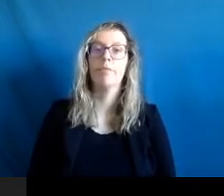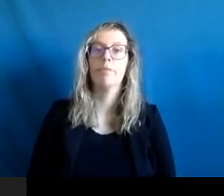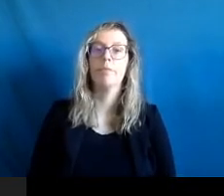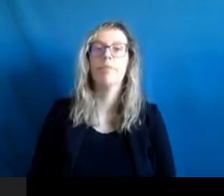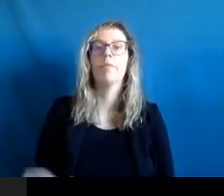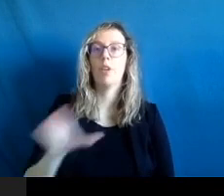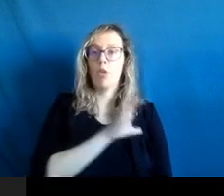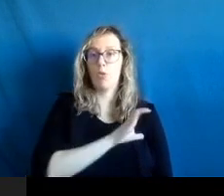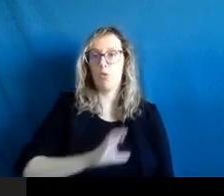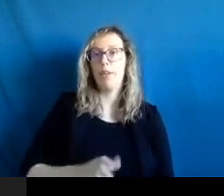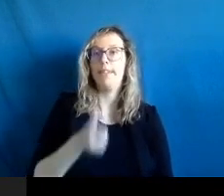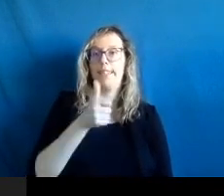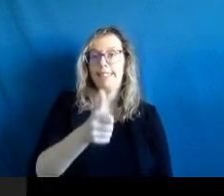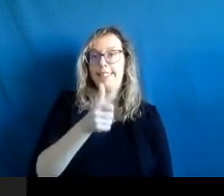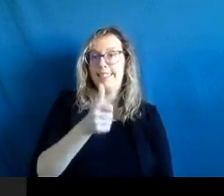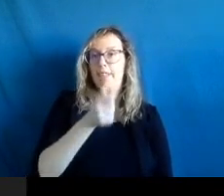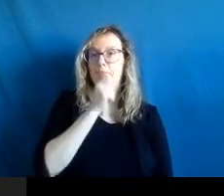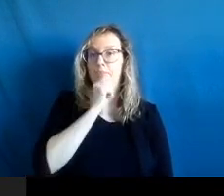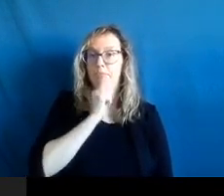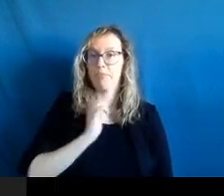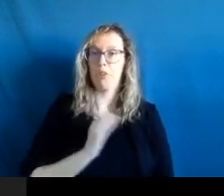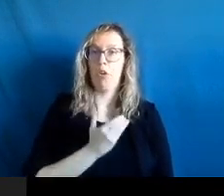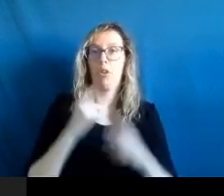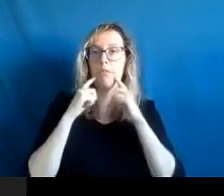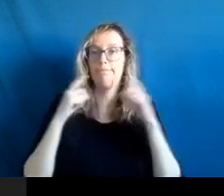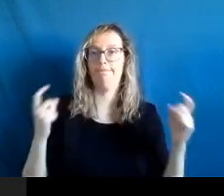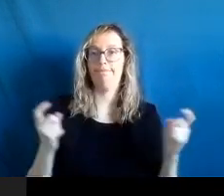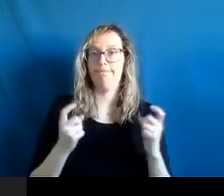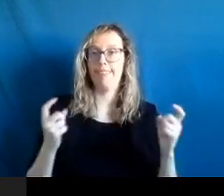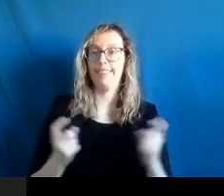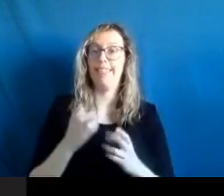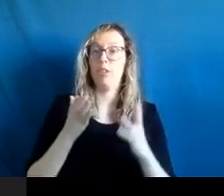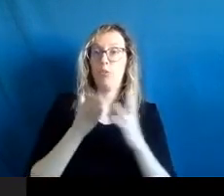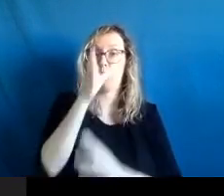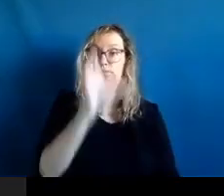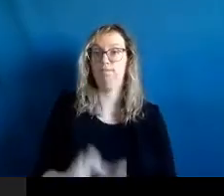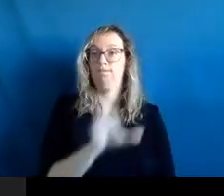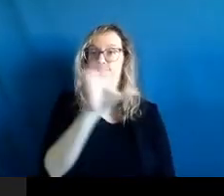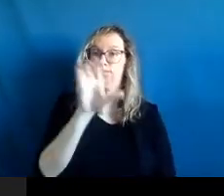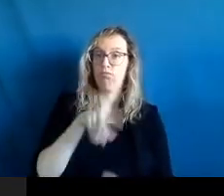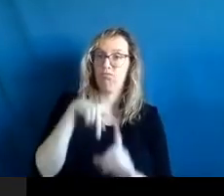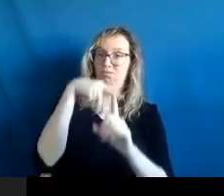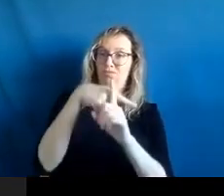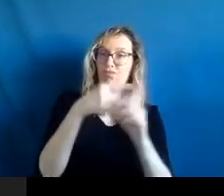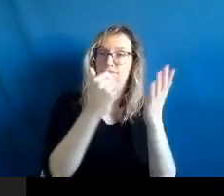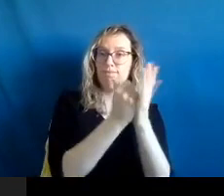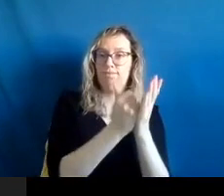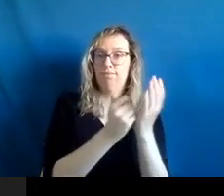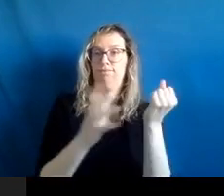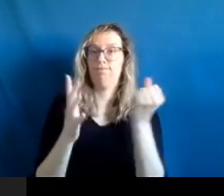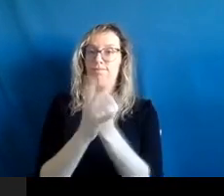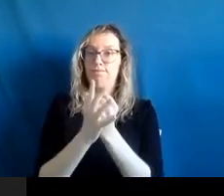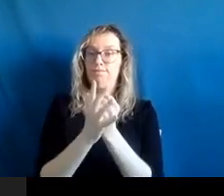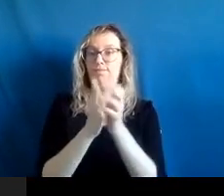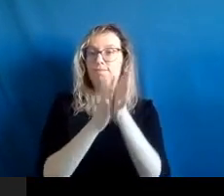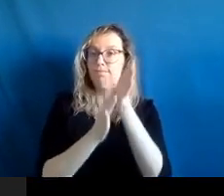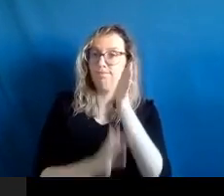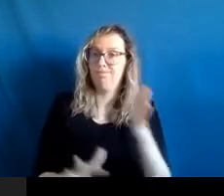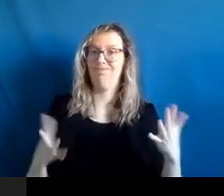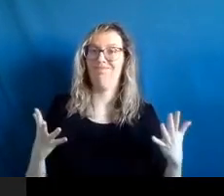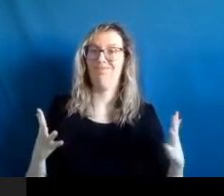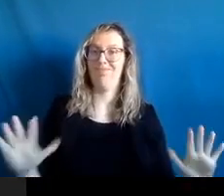Christ himself bore our sins in his body on the tree, that we might die to sin and live to